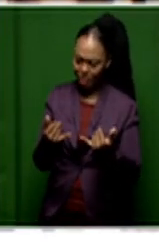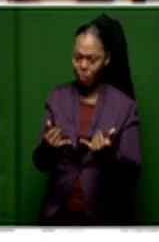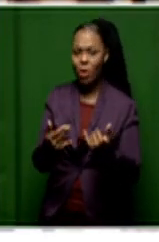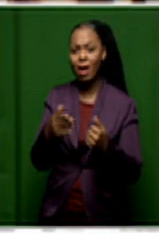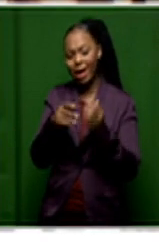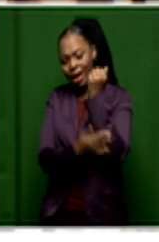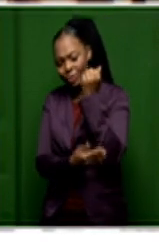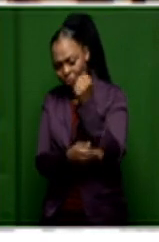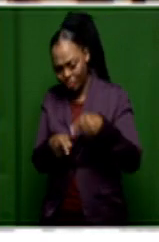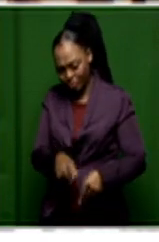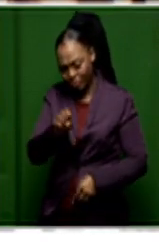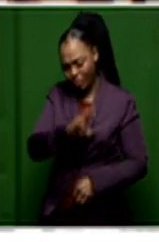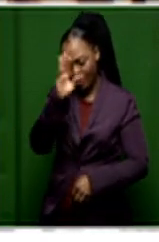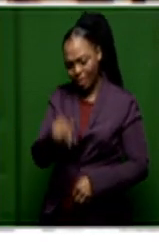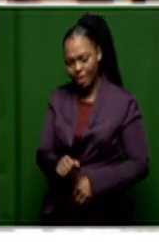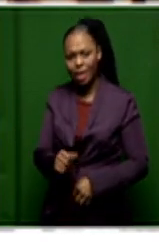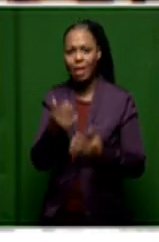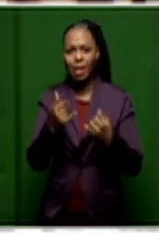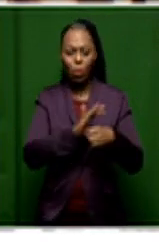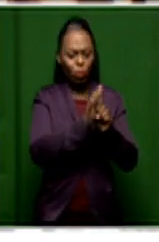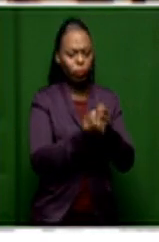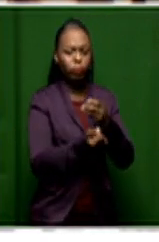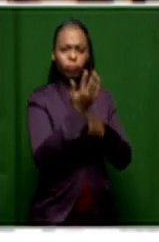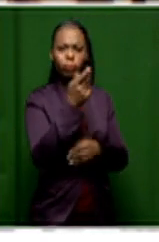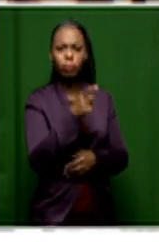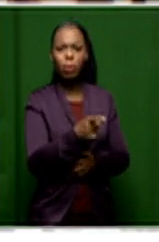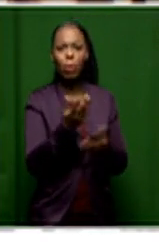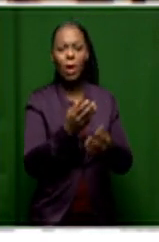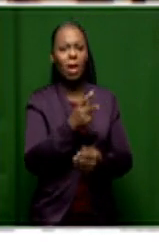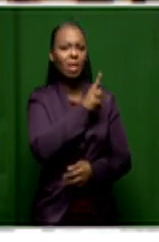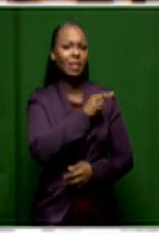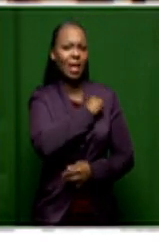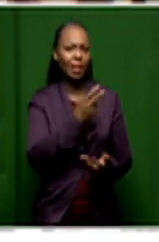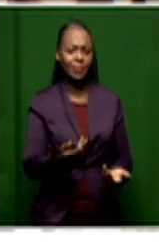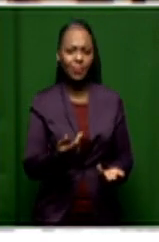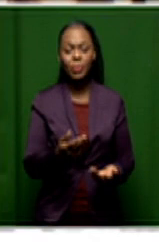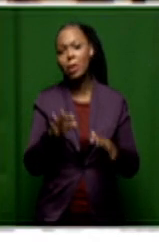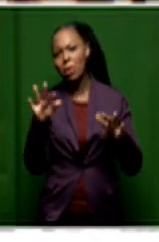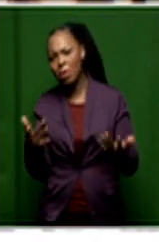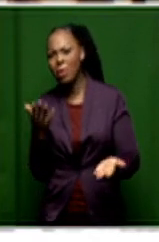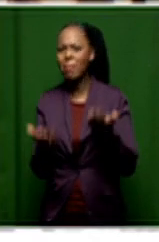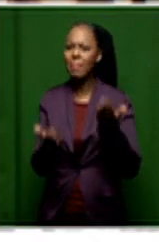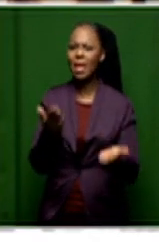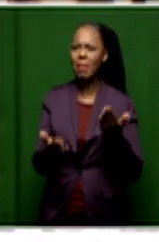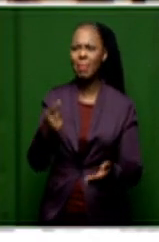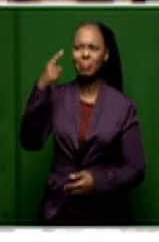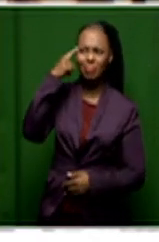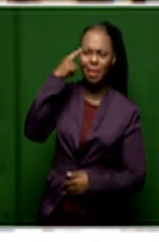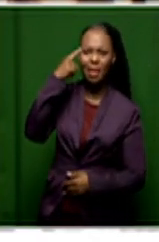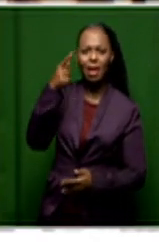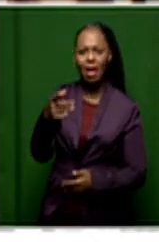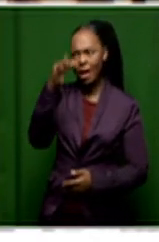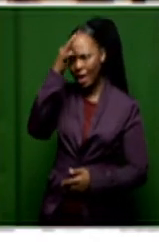spread of the virus in KwaZulu-Natal. Or alternatively, why did the government not just ban matric